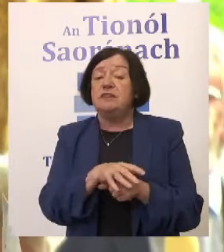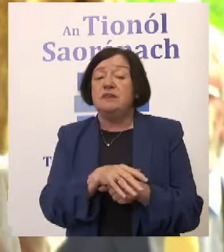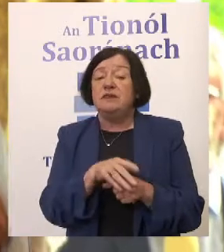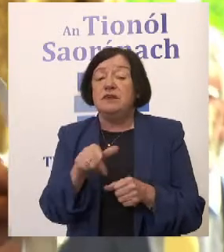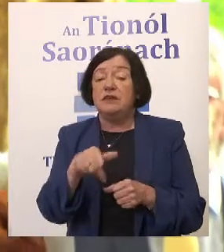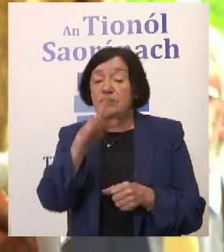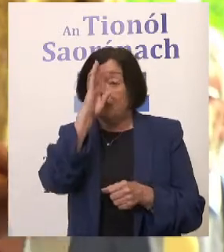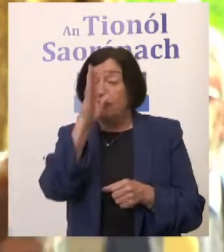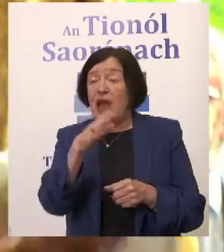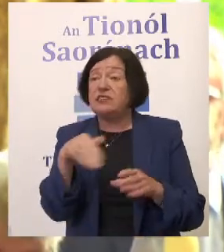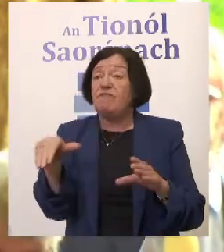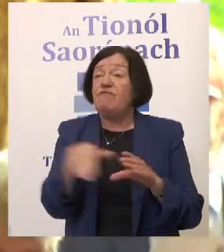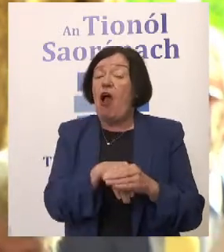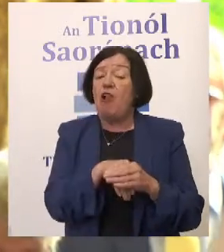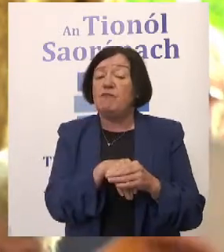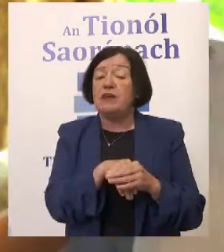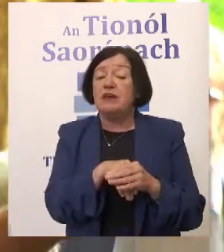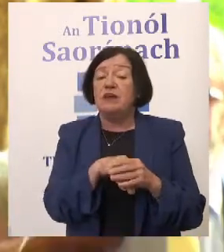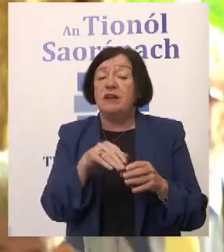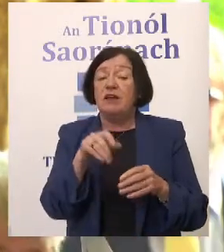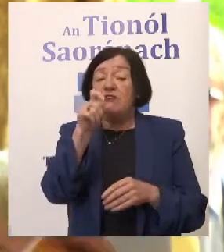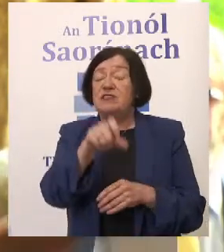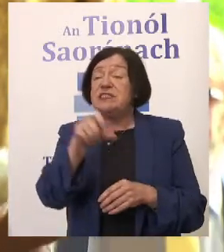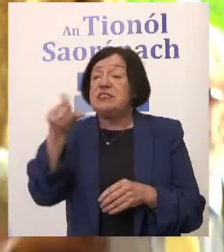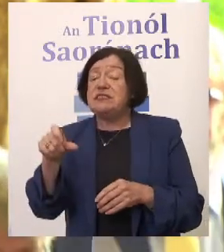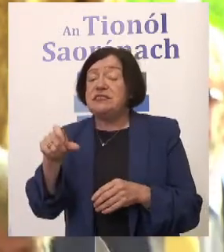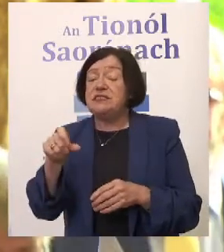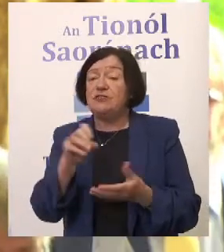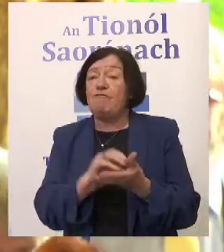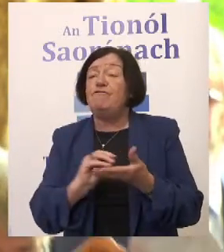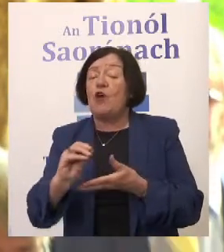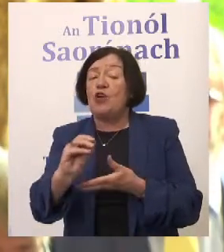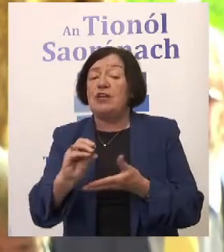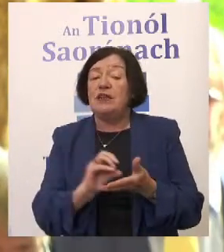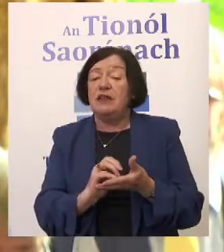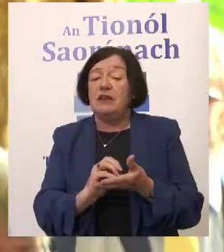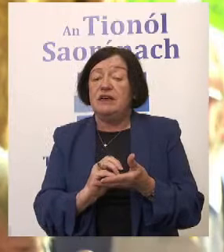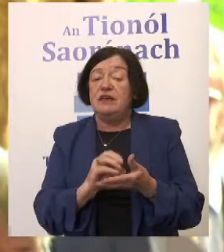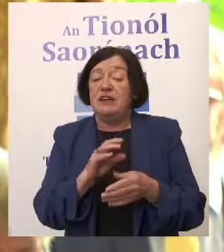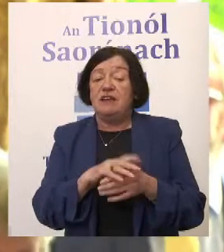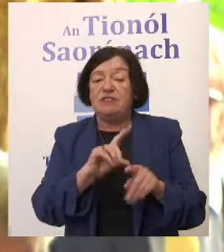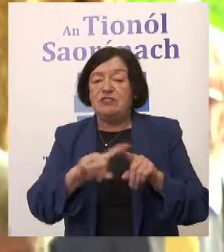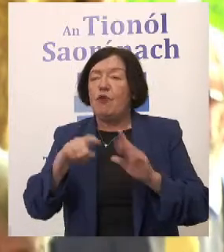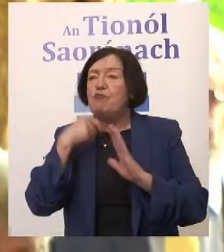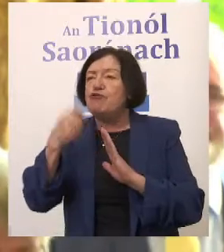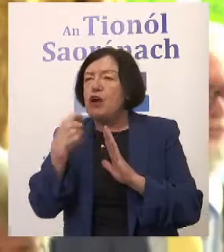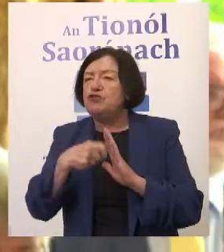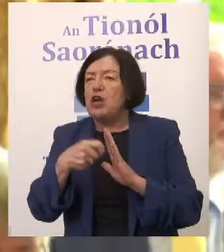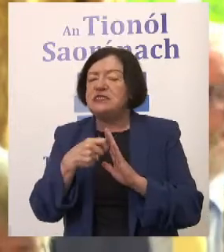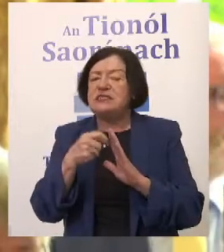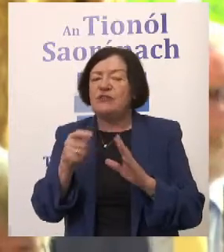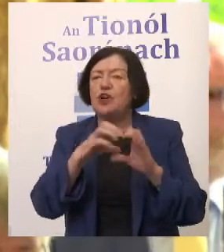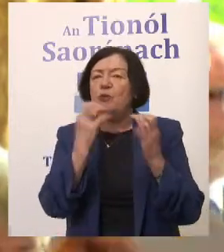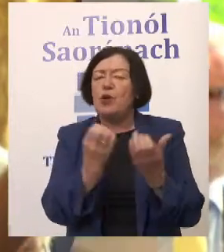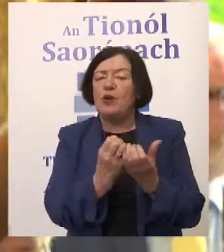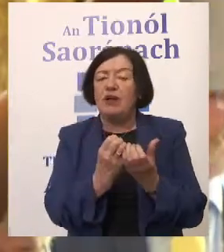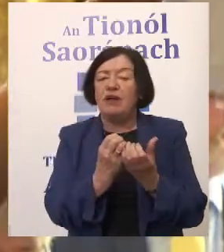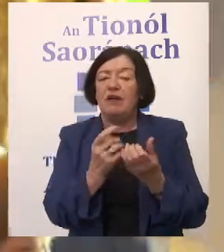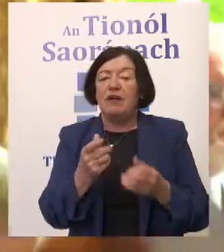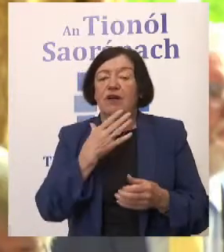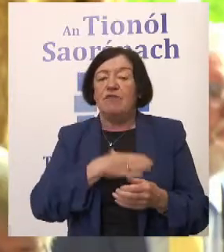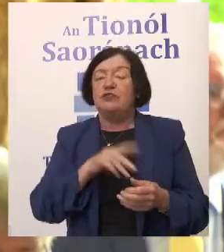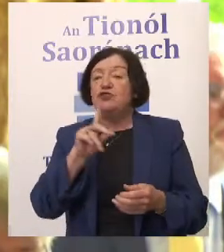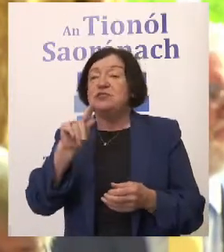direct involvement of citizens funding into infrastructure projects or other projects, as opposed to